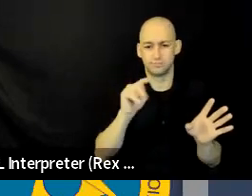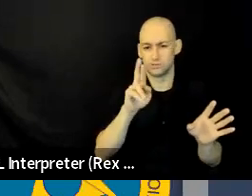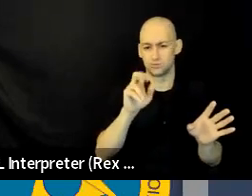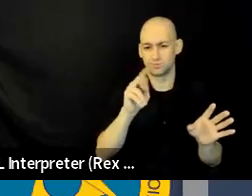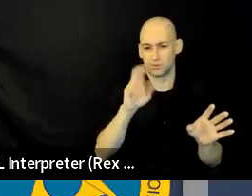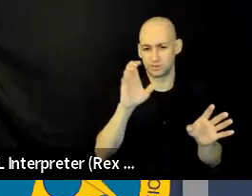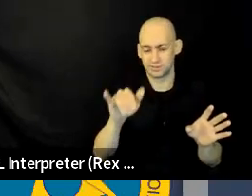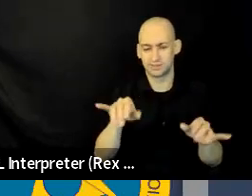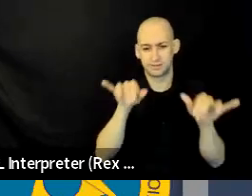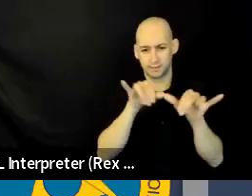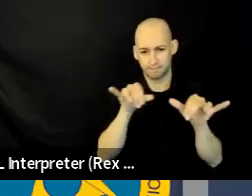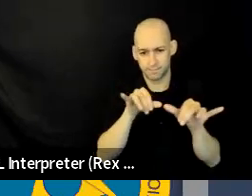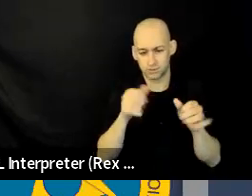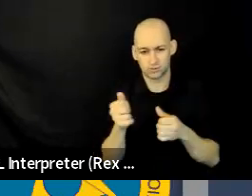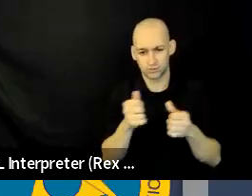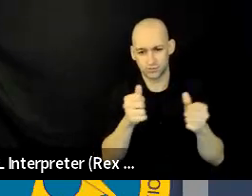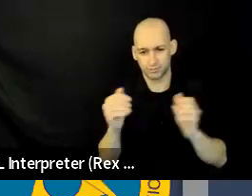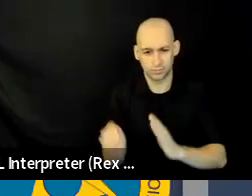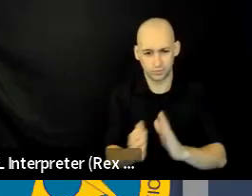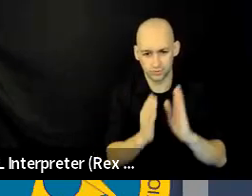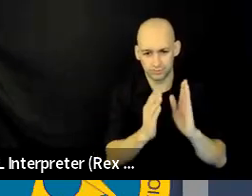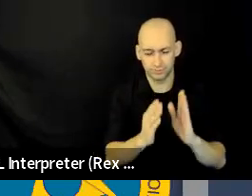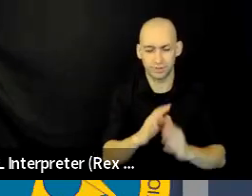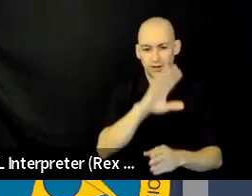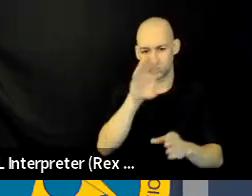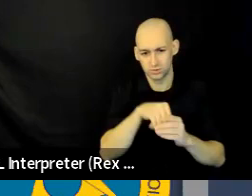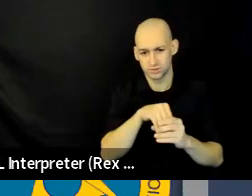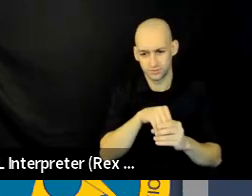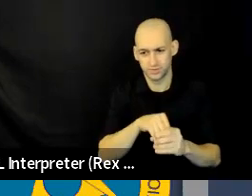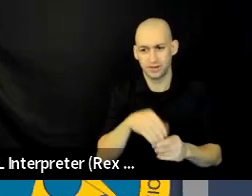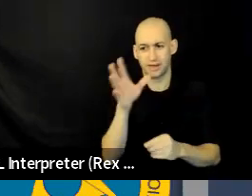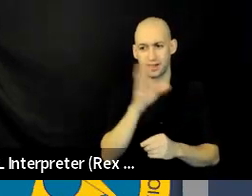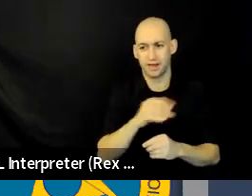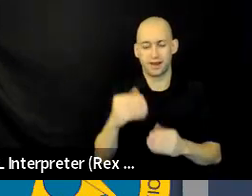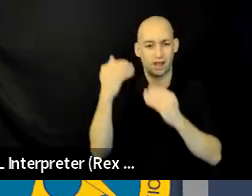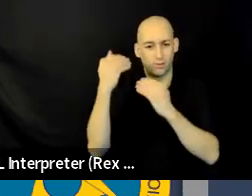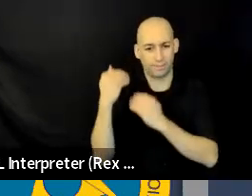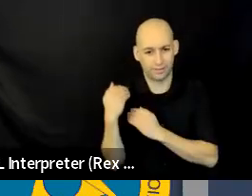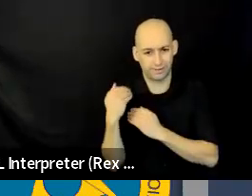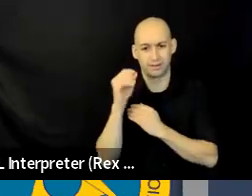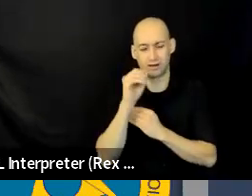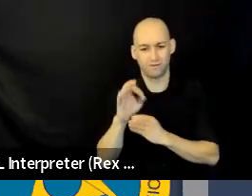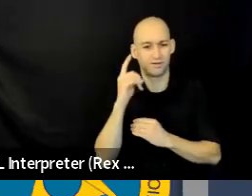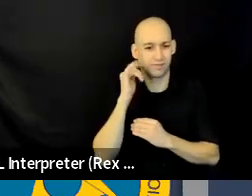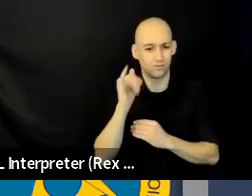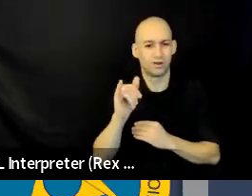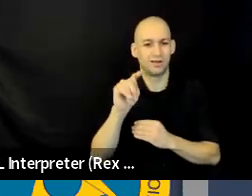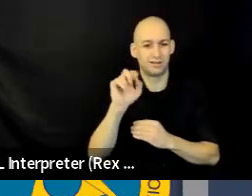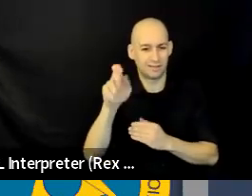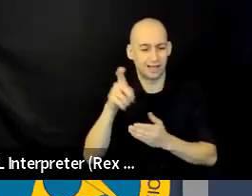the metrics-driven approach, the inclusiveness, and the accountability of California